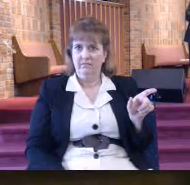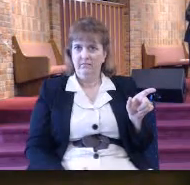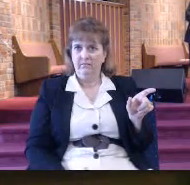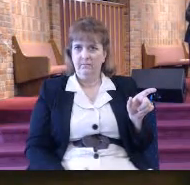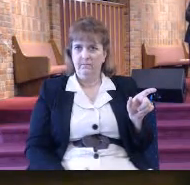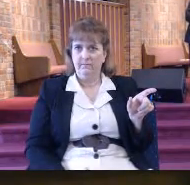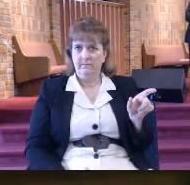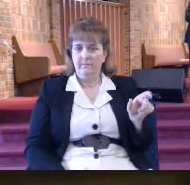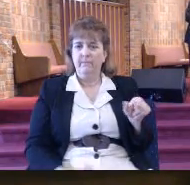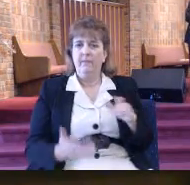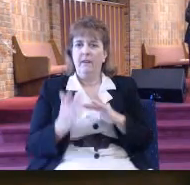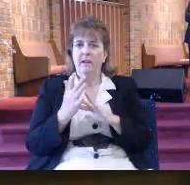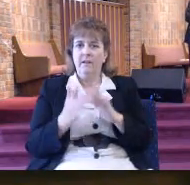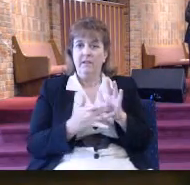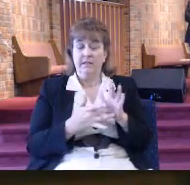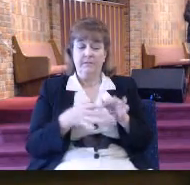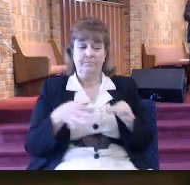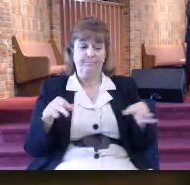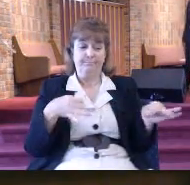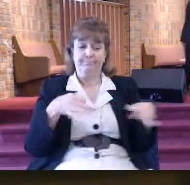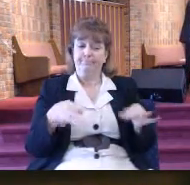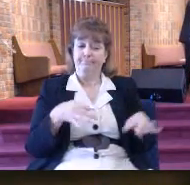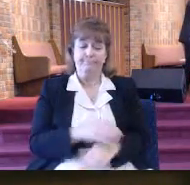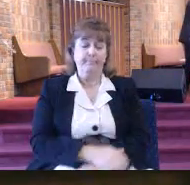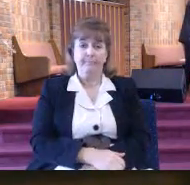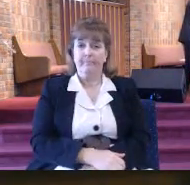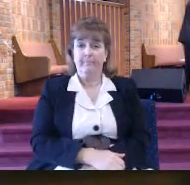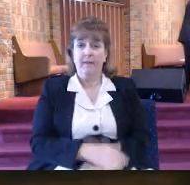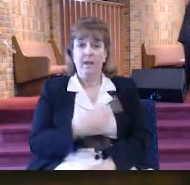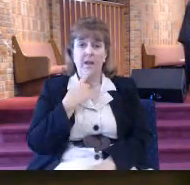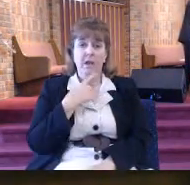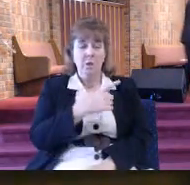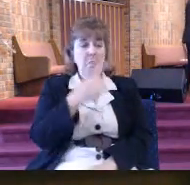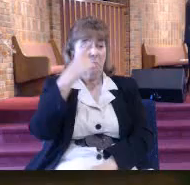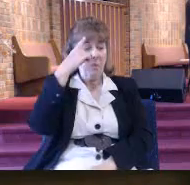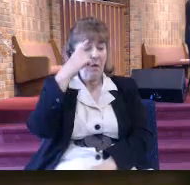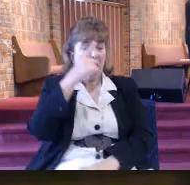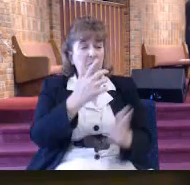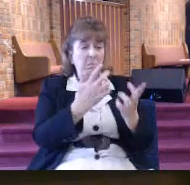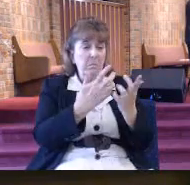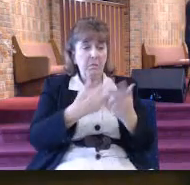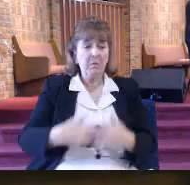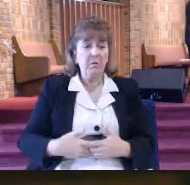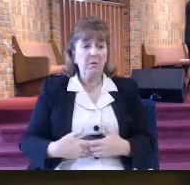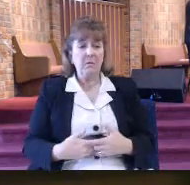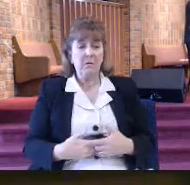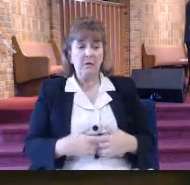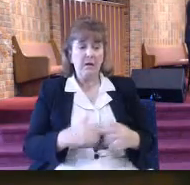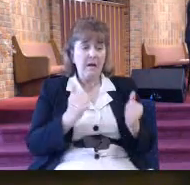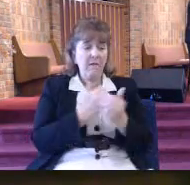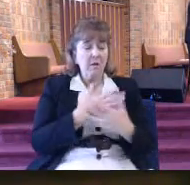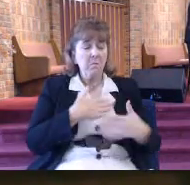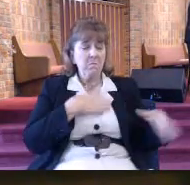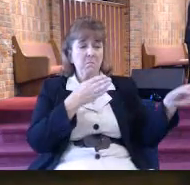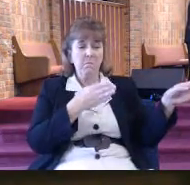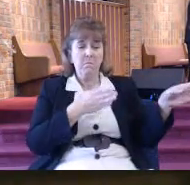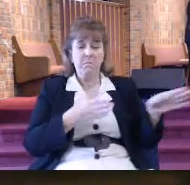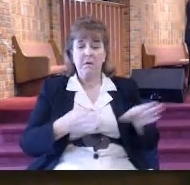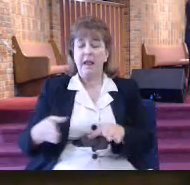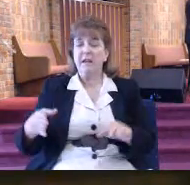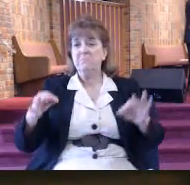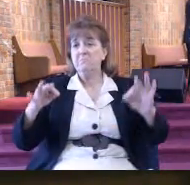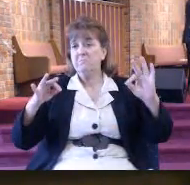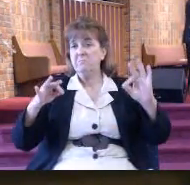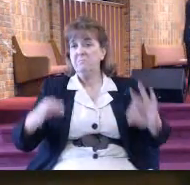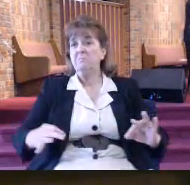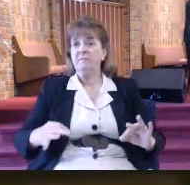And Jesus explained it to him. Said, you think you've got all this worked out? You think you have everything planned? You've got it all covered